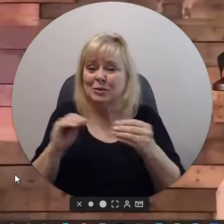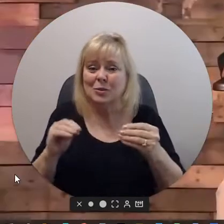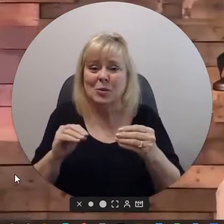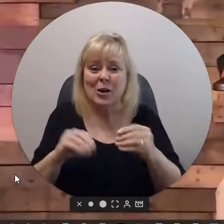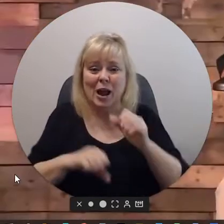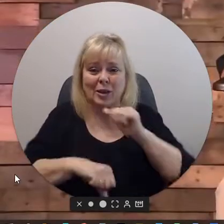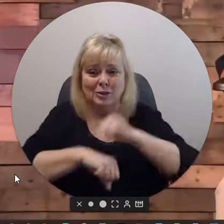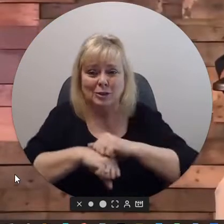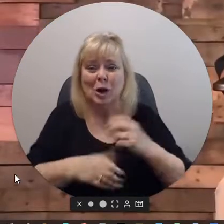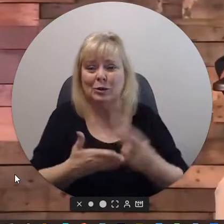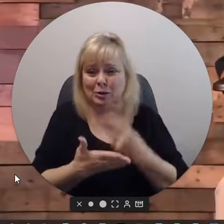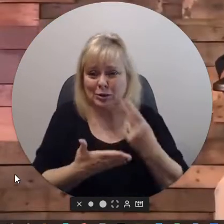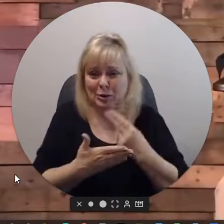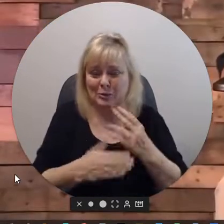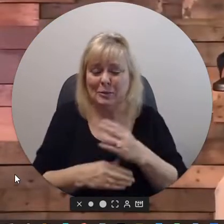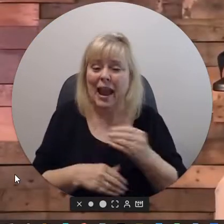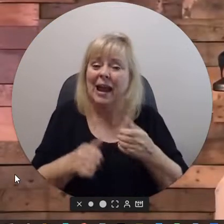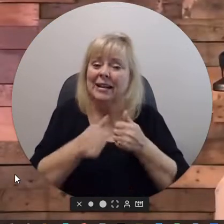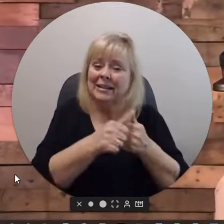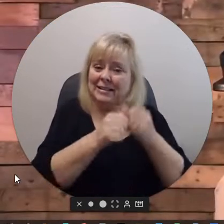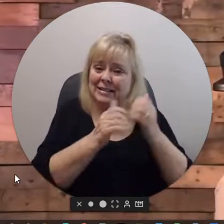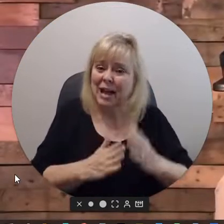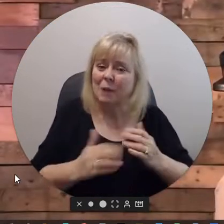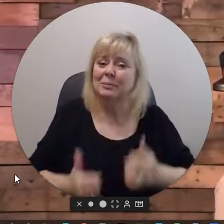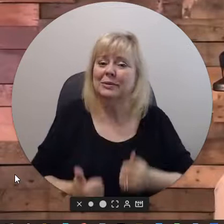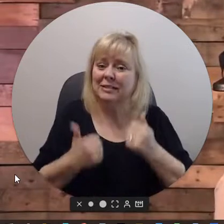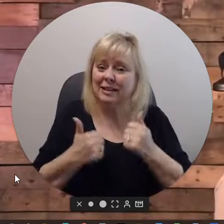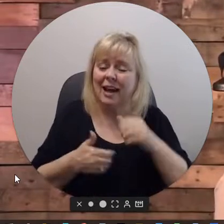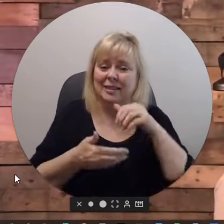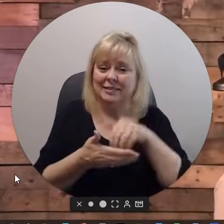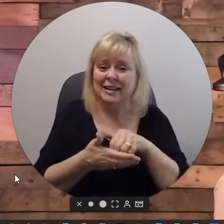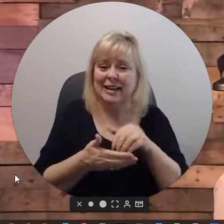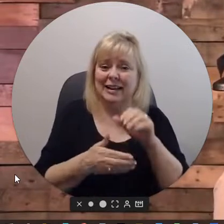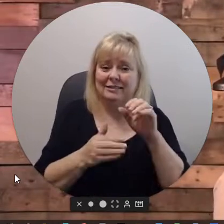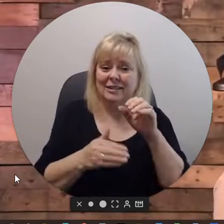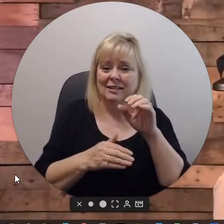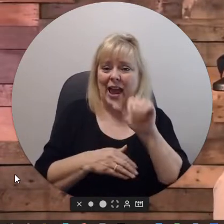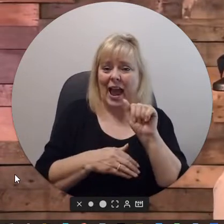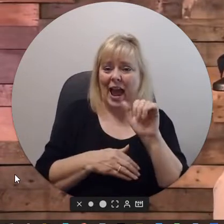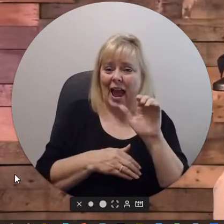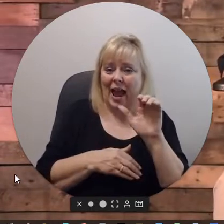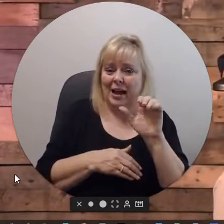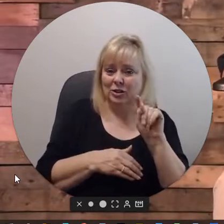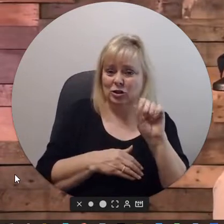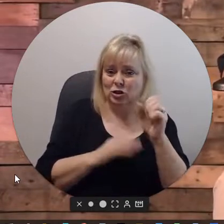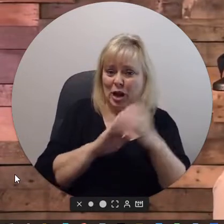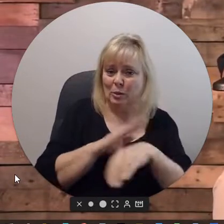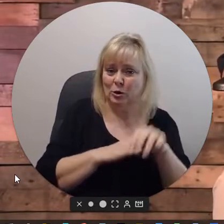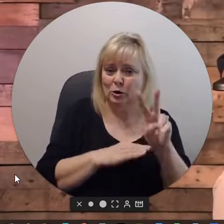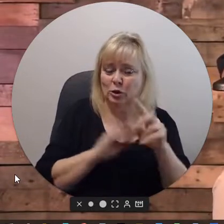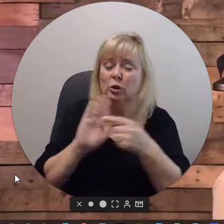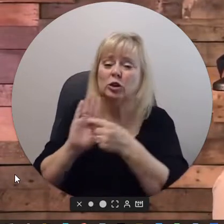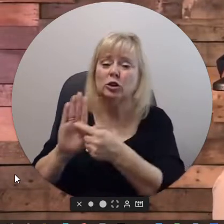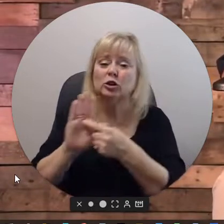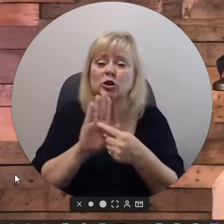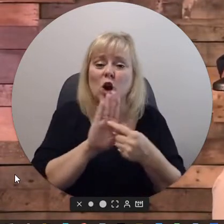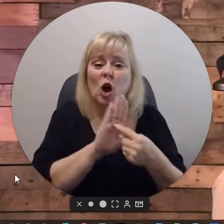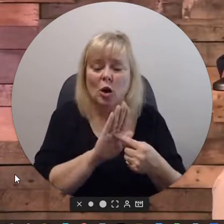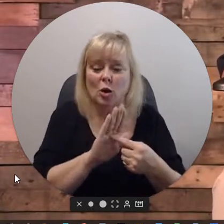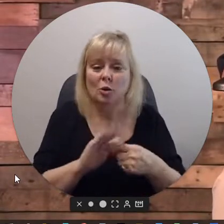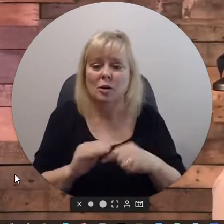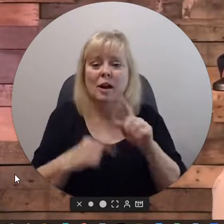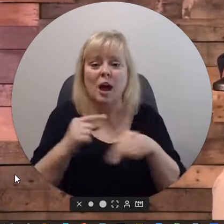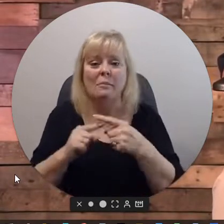disciples' lives in the second chapter of Acts, they illustrate that it is about the giving and receiving of